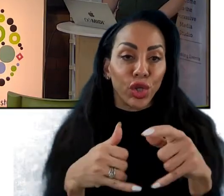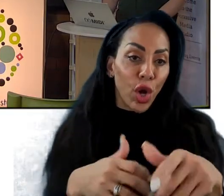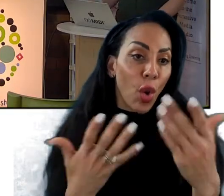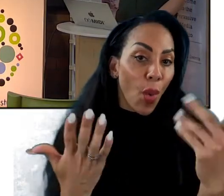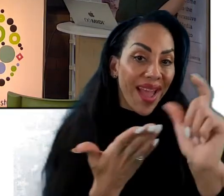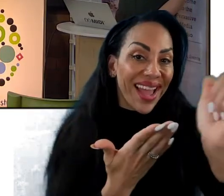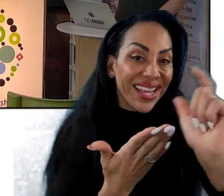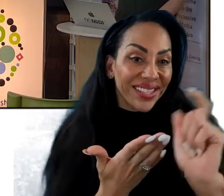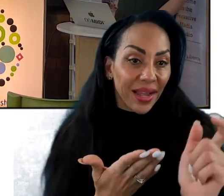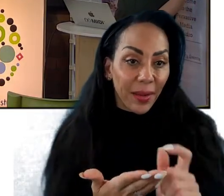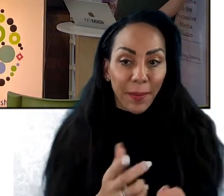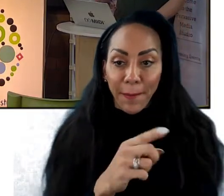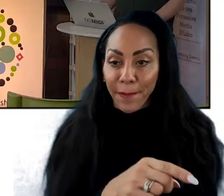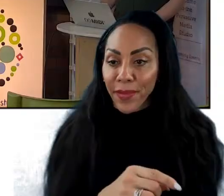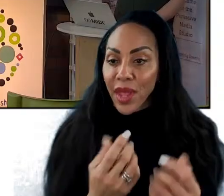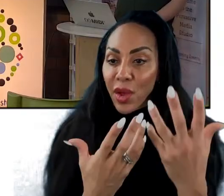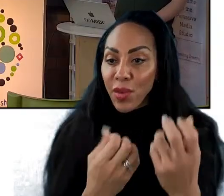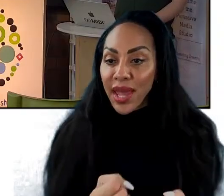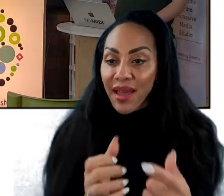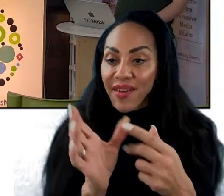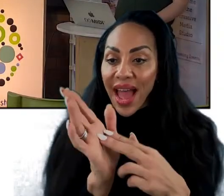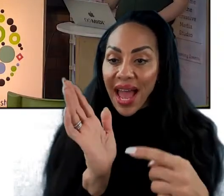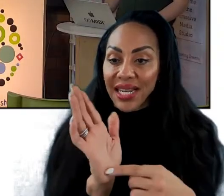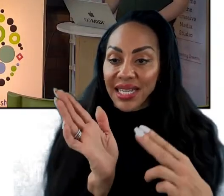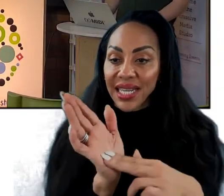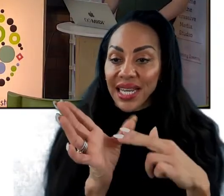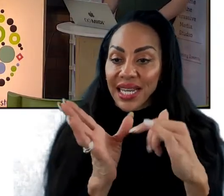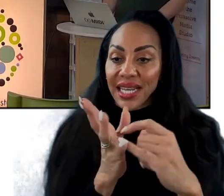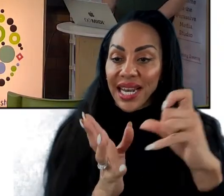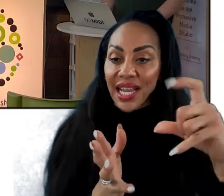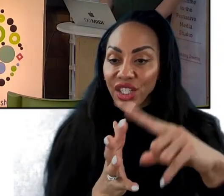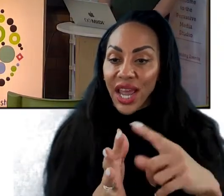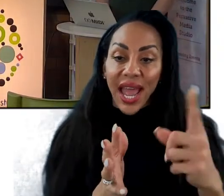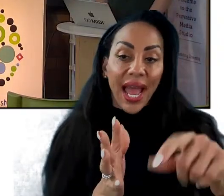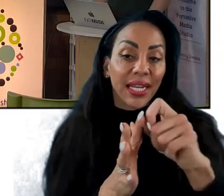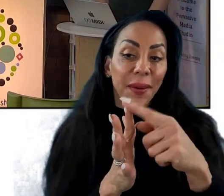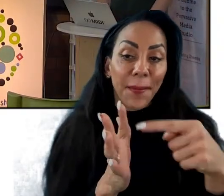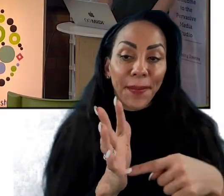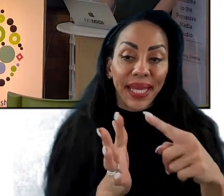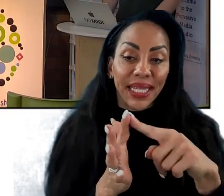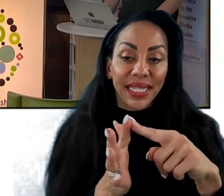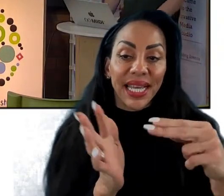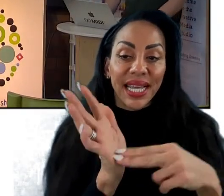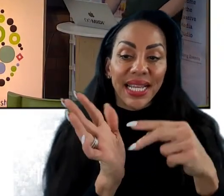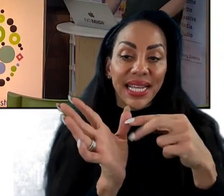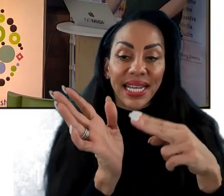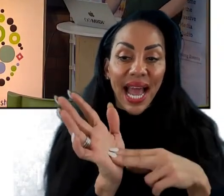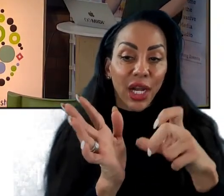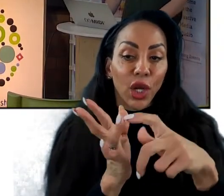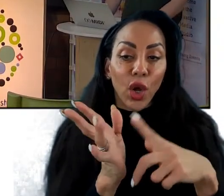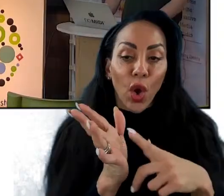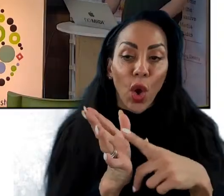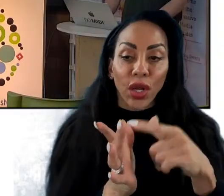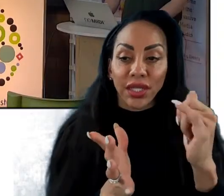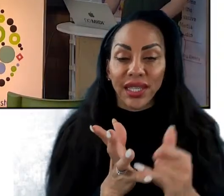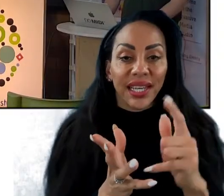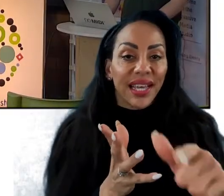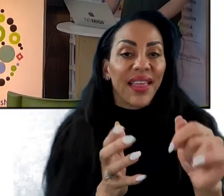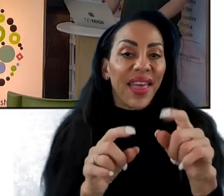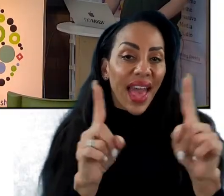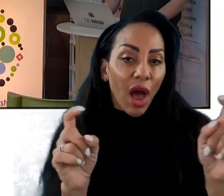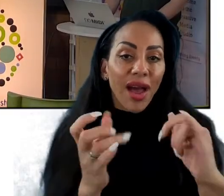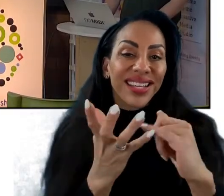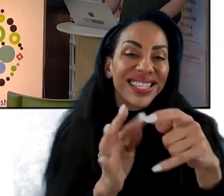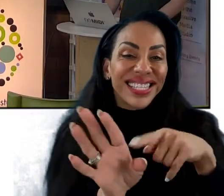are Nasce and Pete Nancollis. Ant and Pete are creative technologists, synth nerds, studio residents,